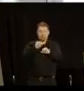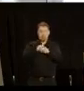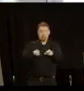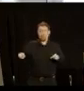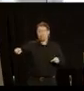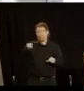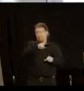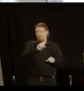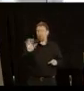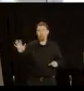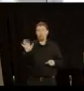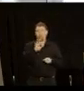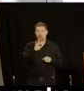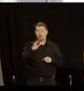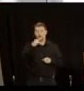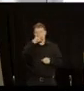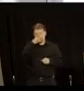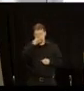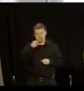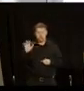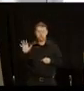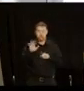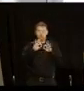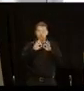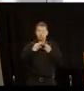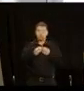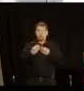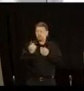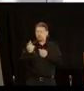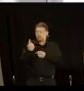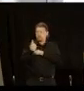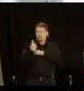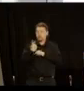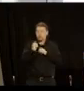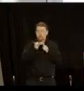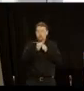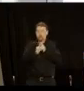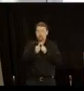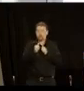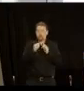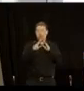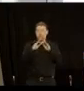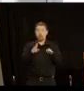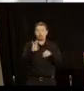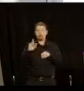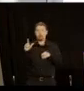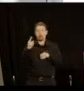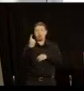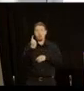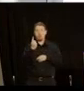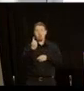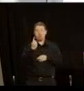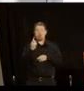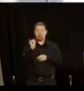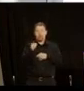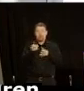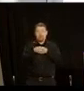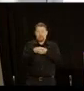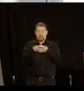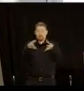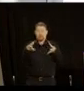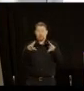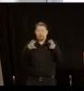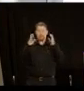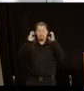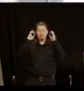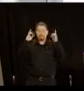your children and your families. This past year, the legislature passed House Bill 1, which expanded educational